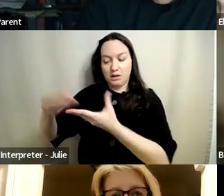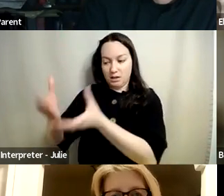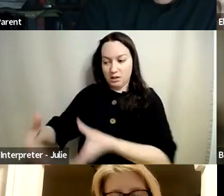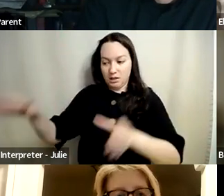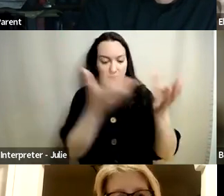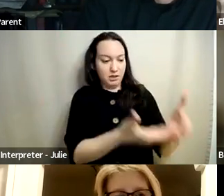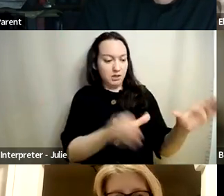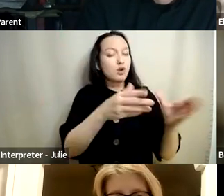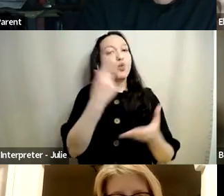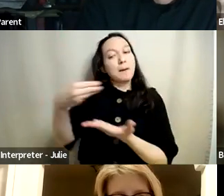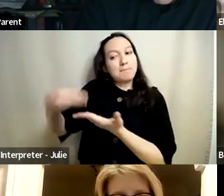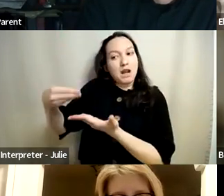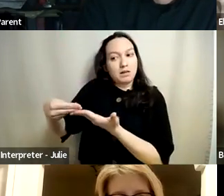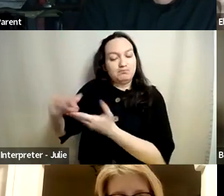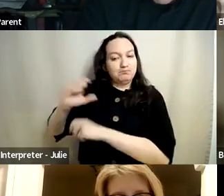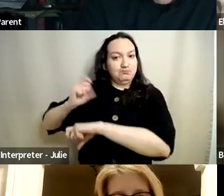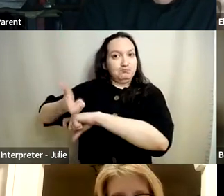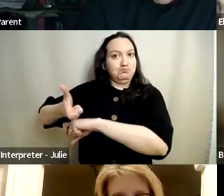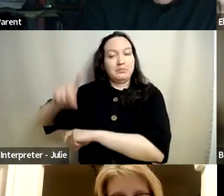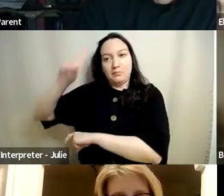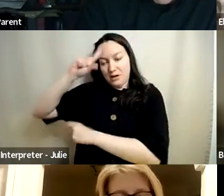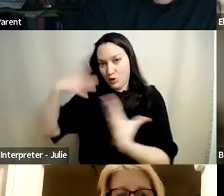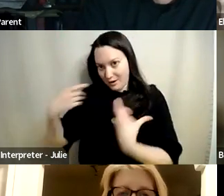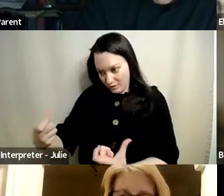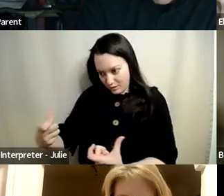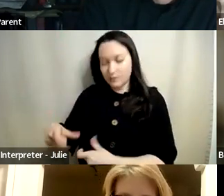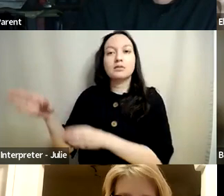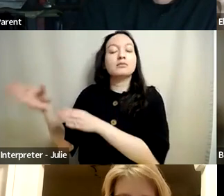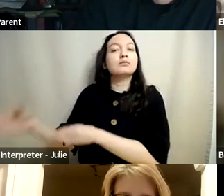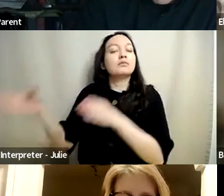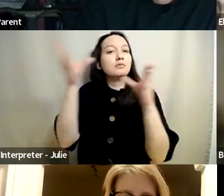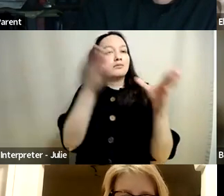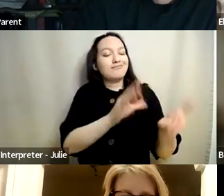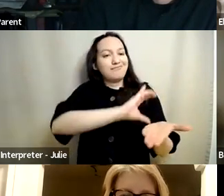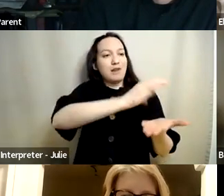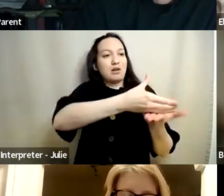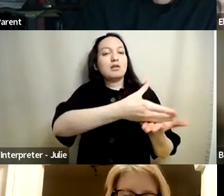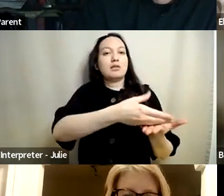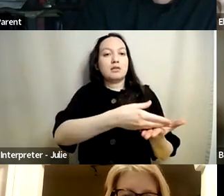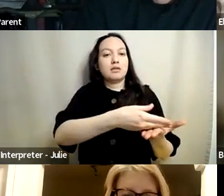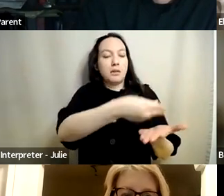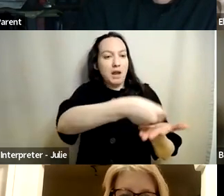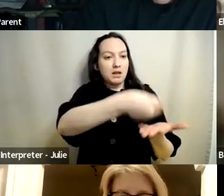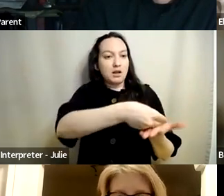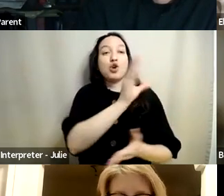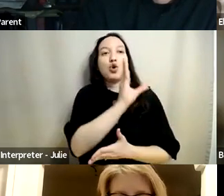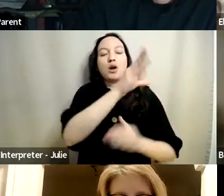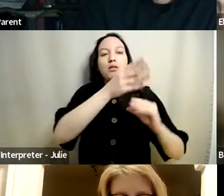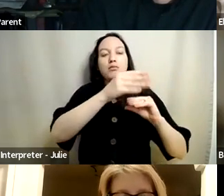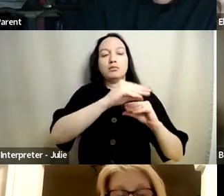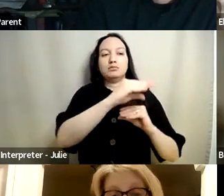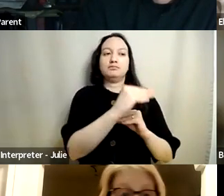One is the pot of money that they've set aside for mental health. And the second amount is the amount that they will